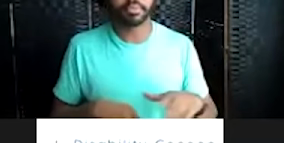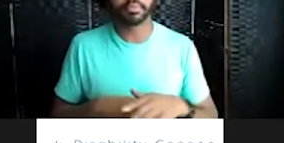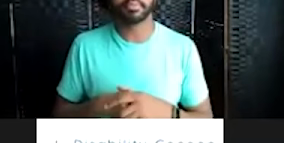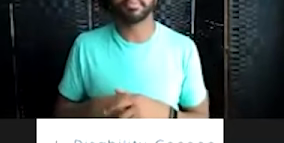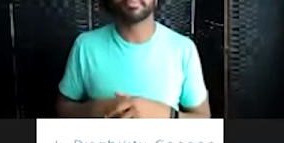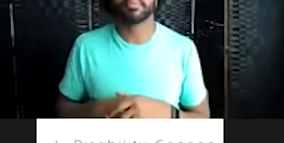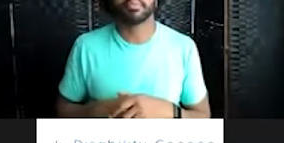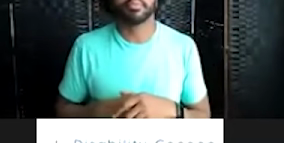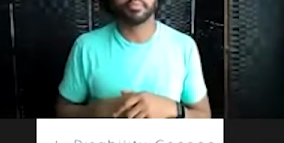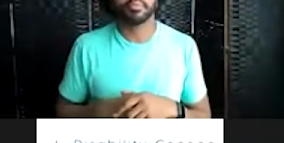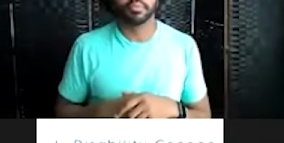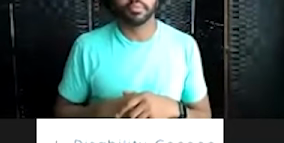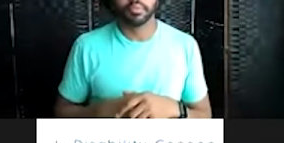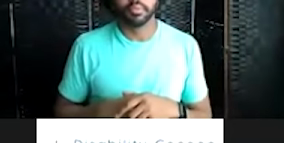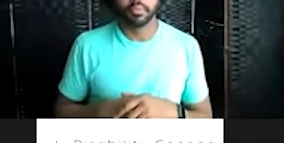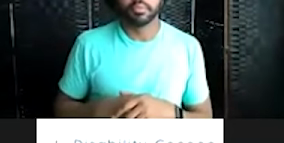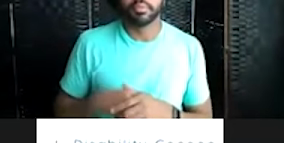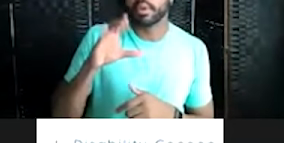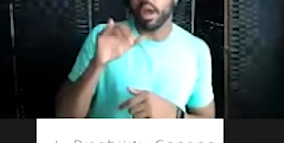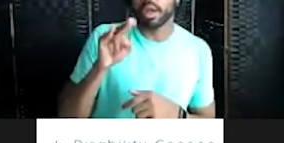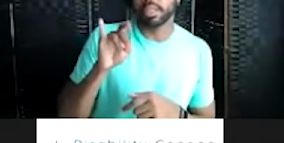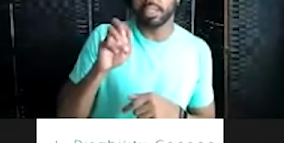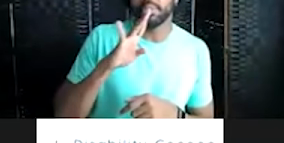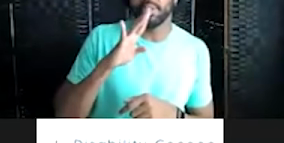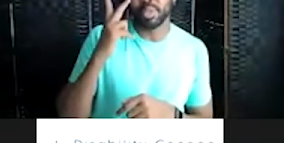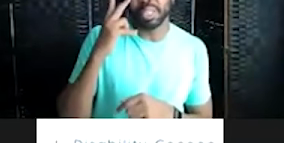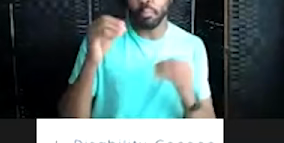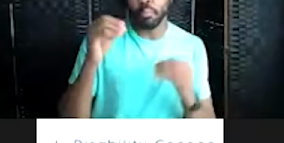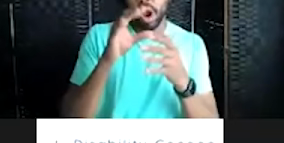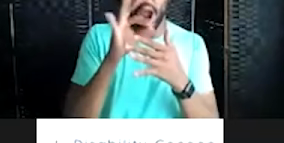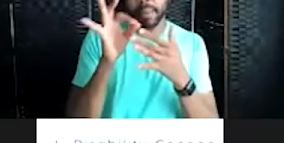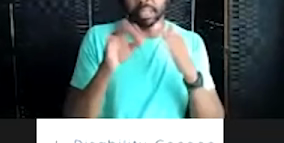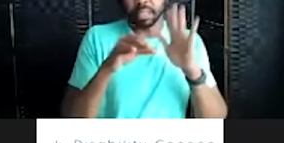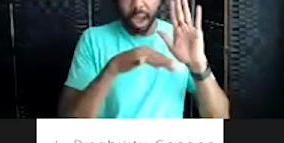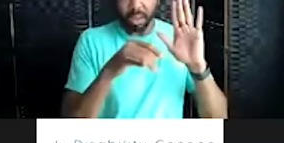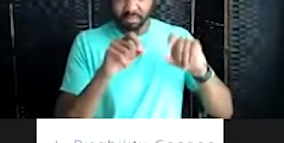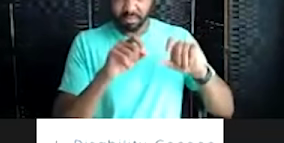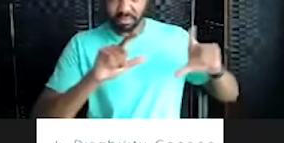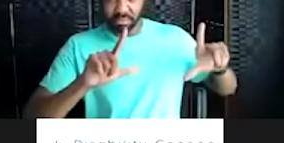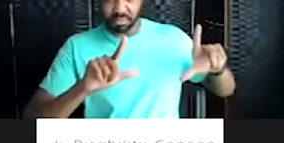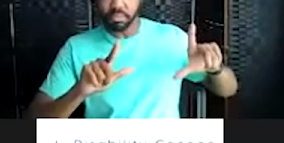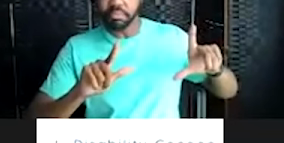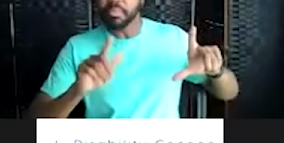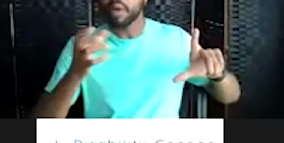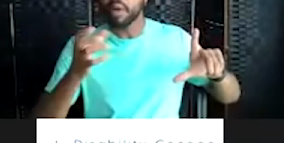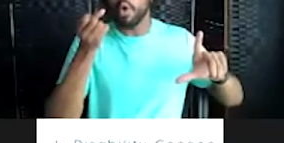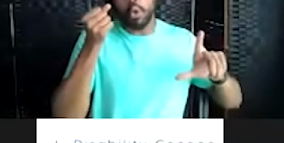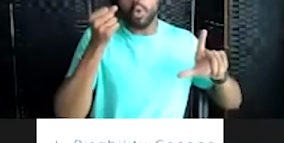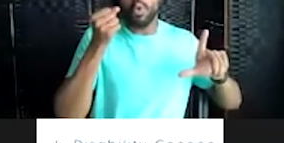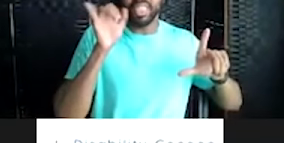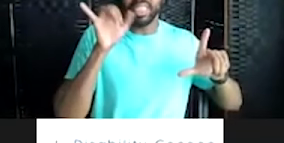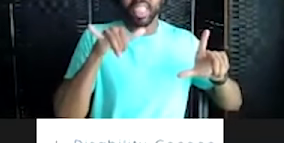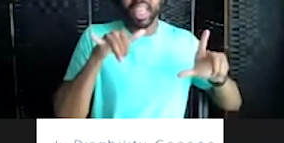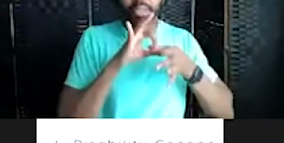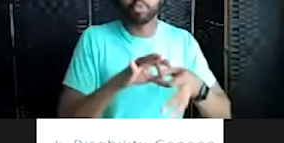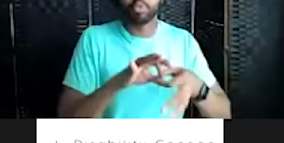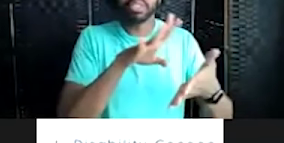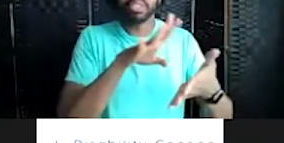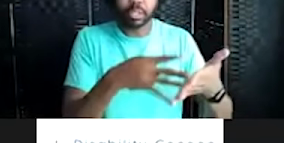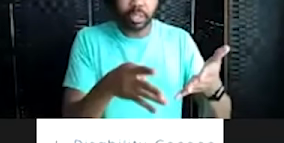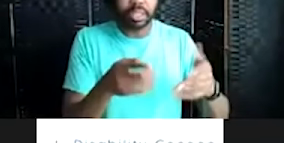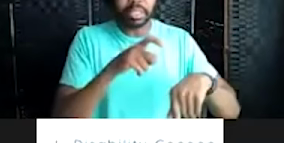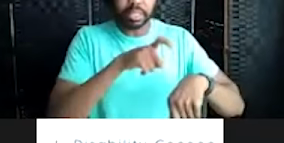hold off on covering those until just a little bit later today, where we start talking about schedules and routines and some of those other things. But